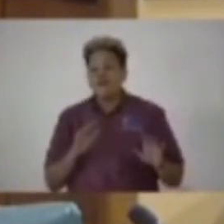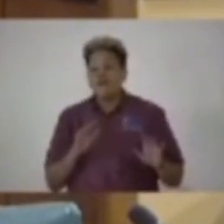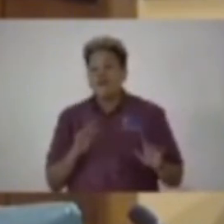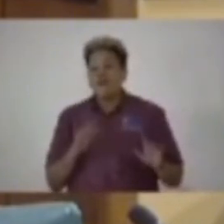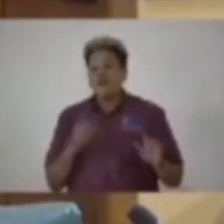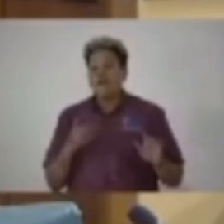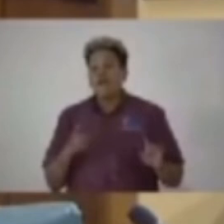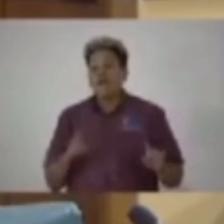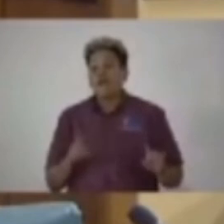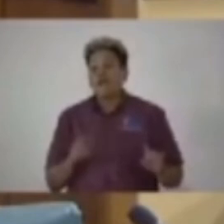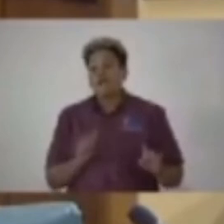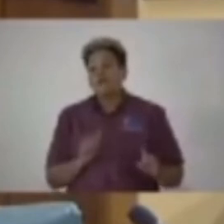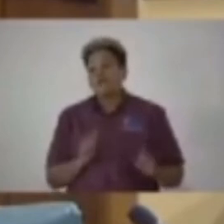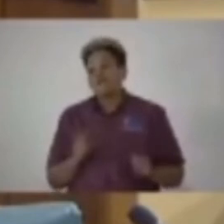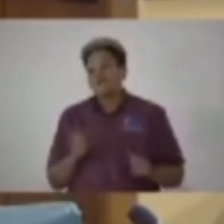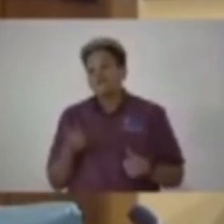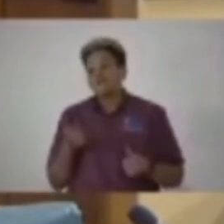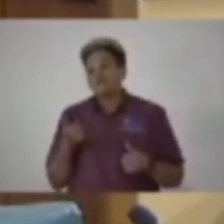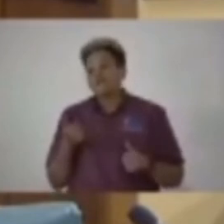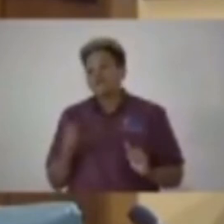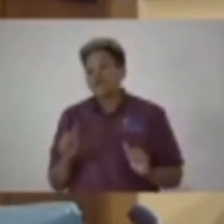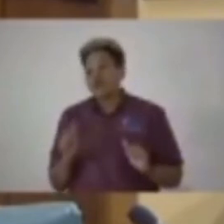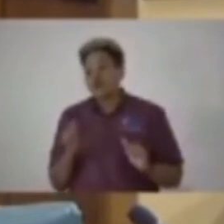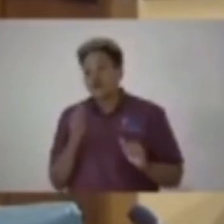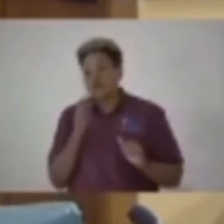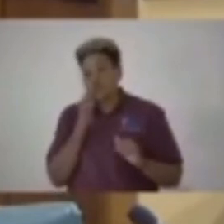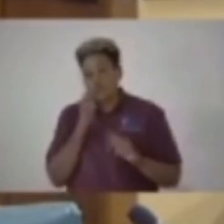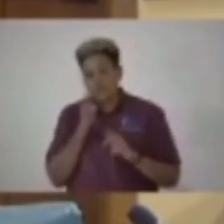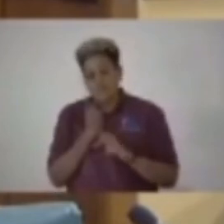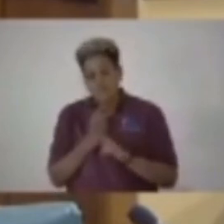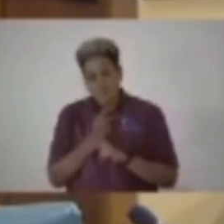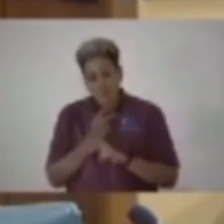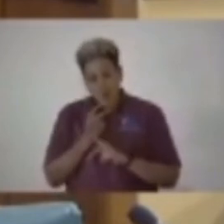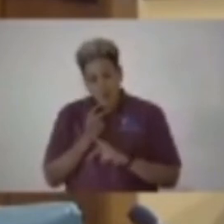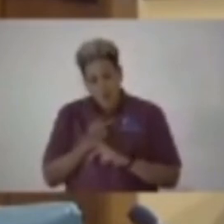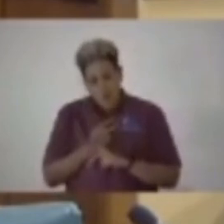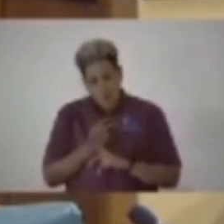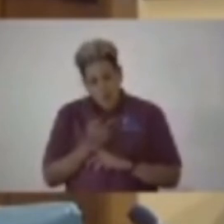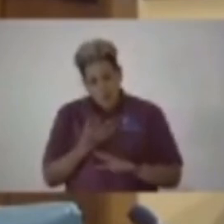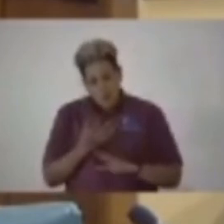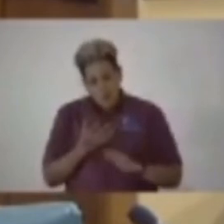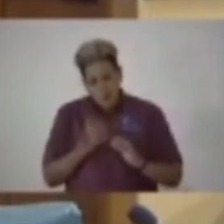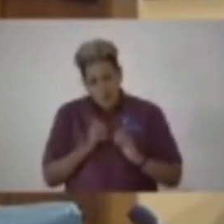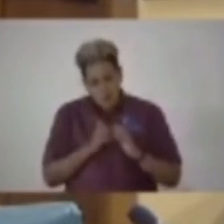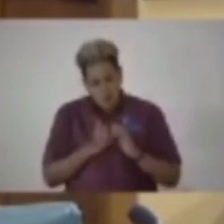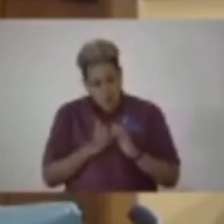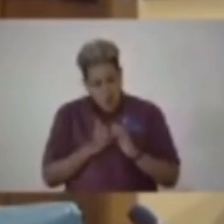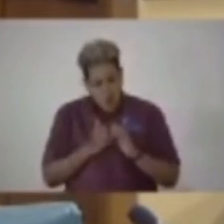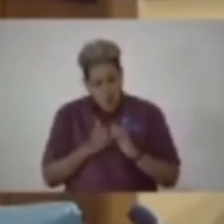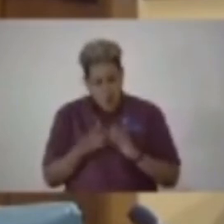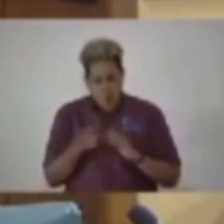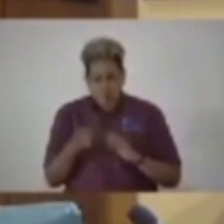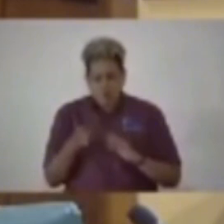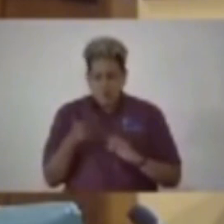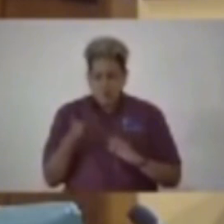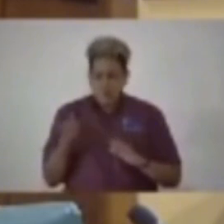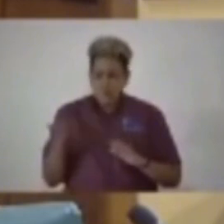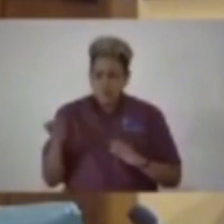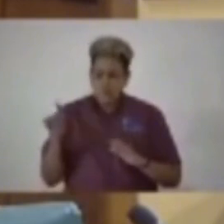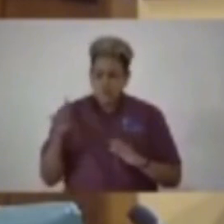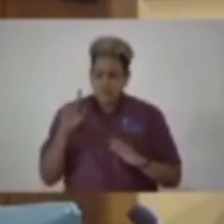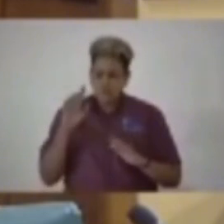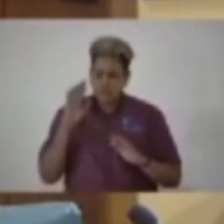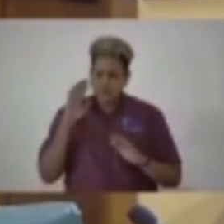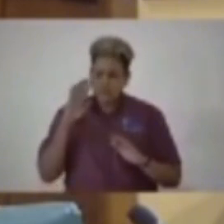controlled by his wife, with a gravel in her hand to prevent what must be said and told to the country. And the opposition continue to go there every